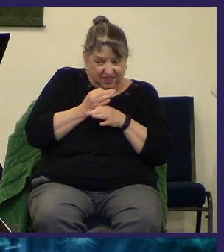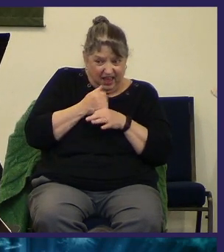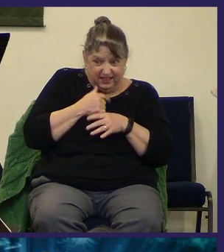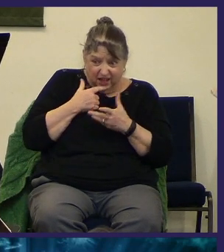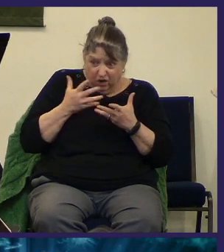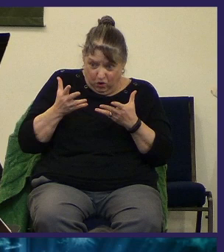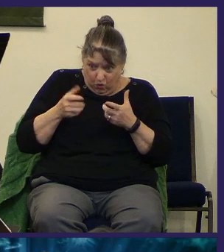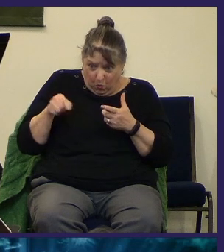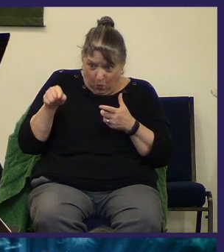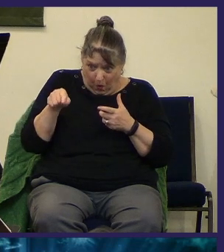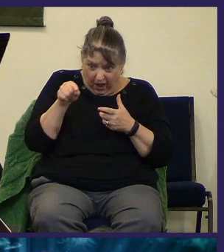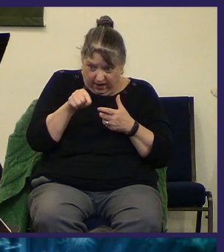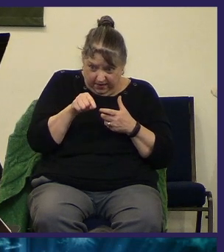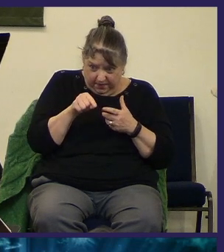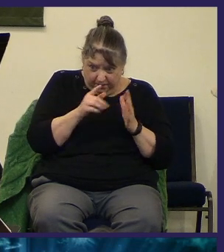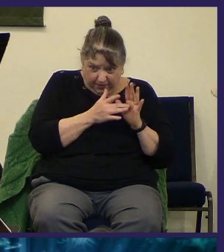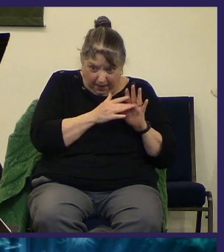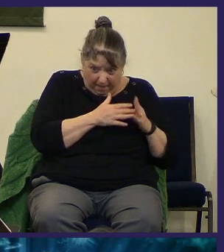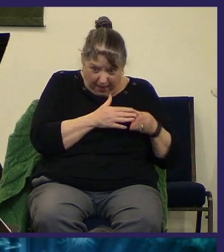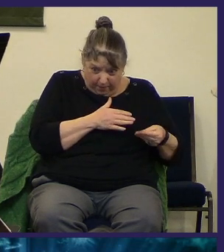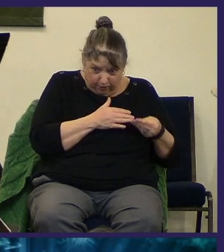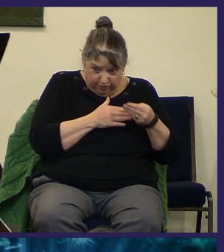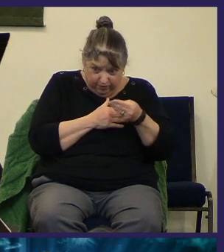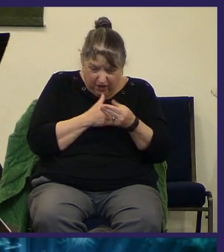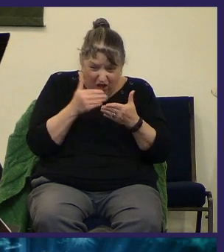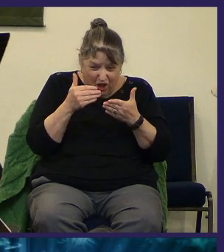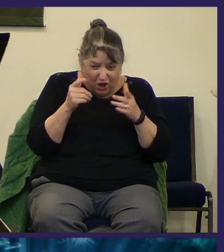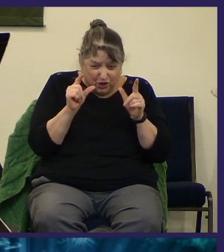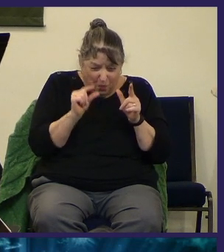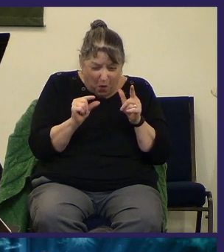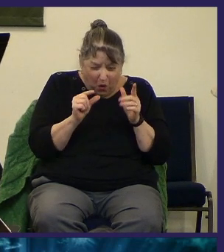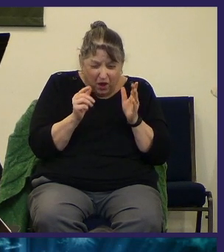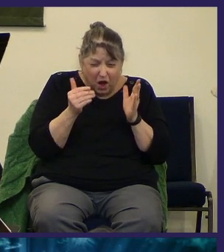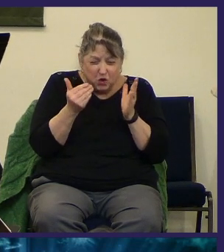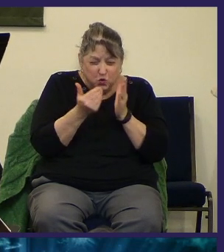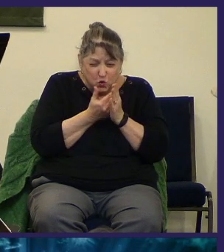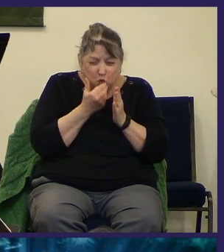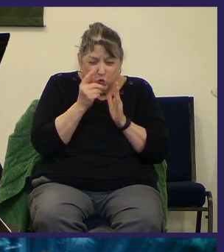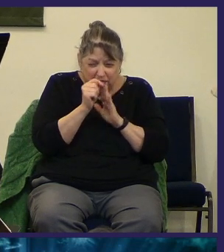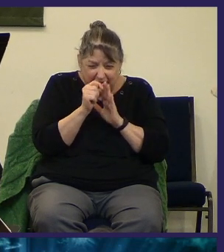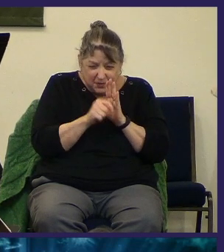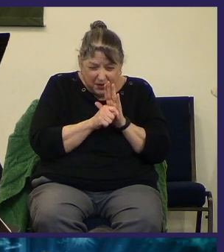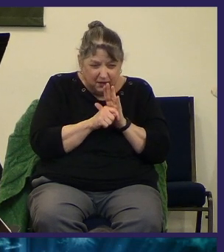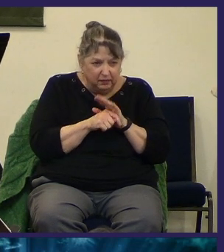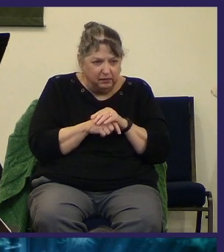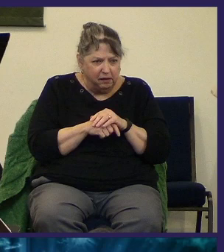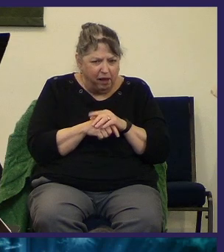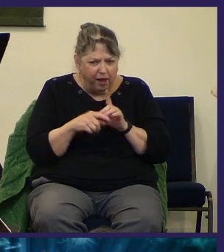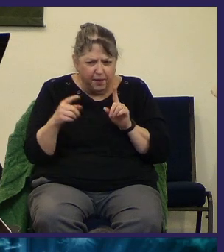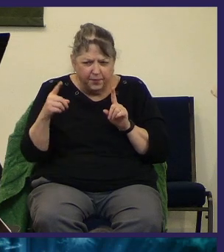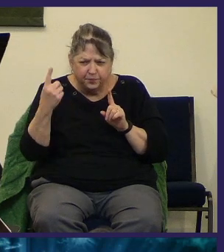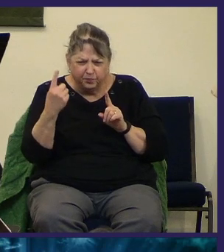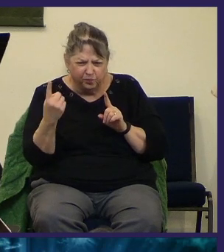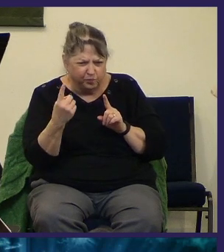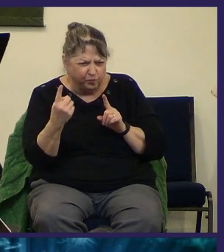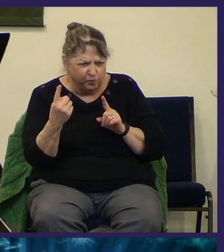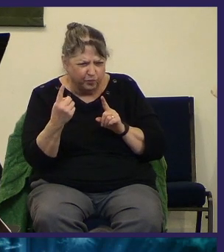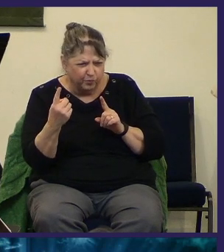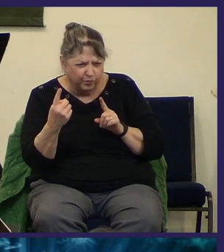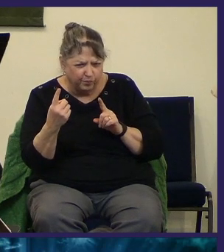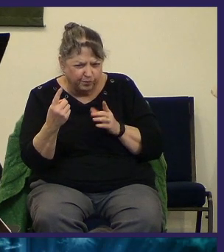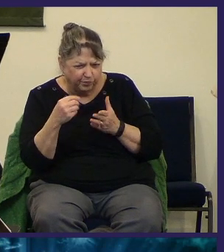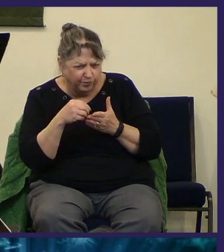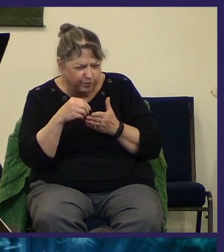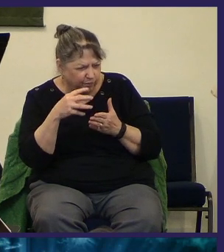like a new testament and i have to admit the one student i was i